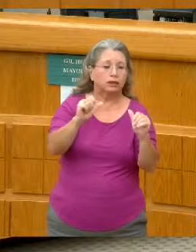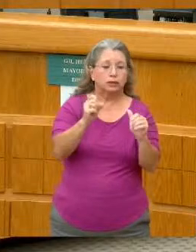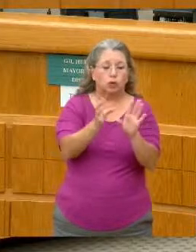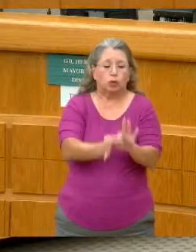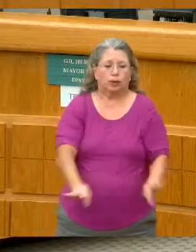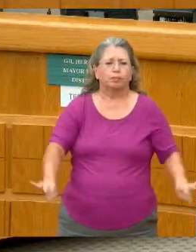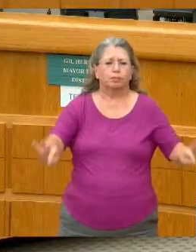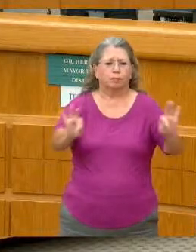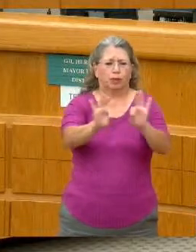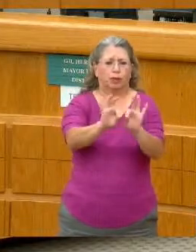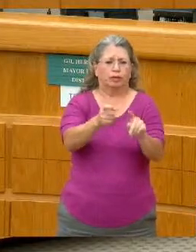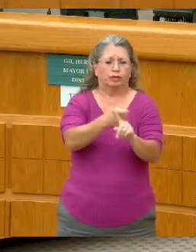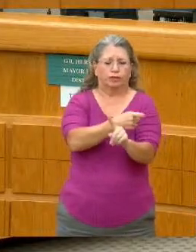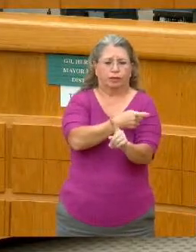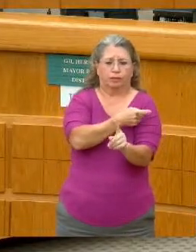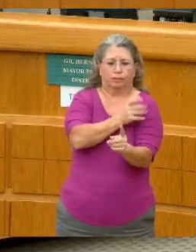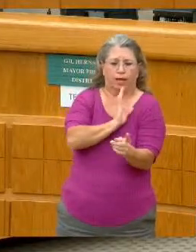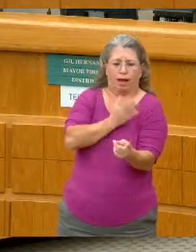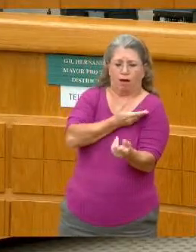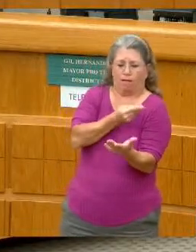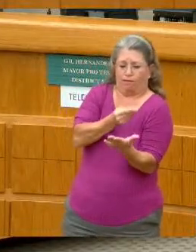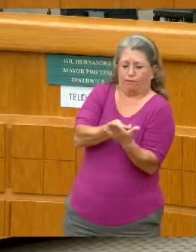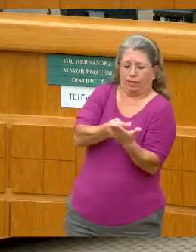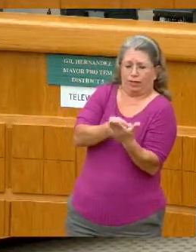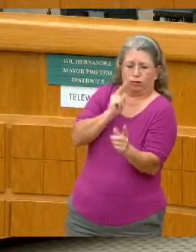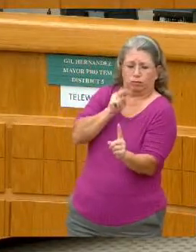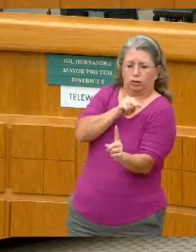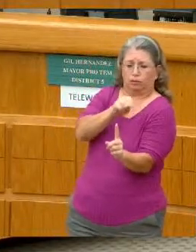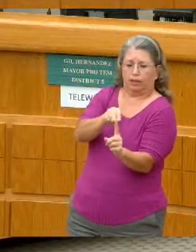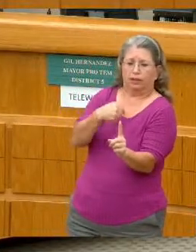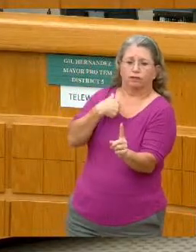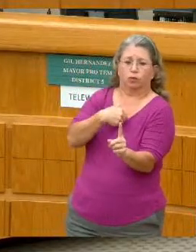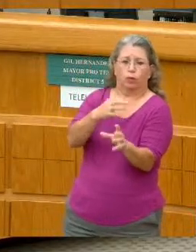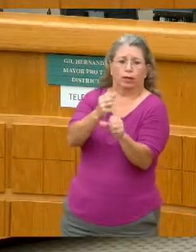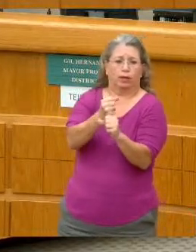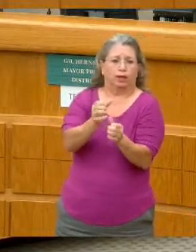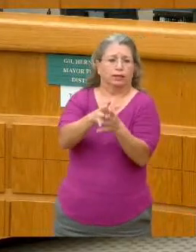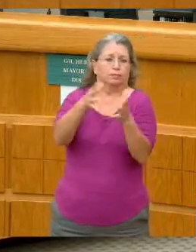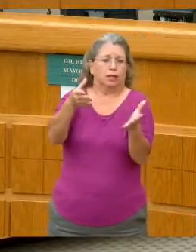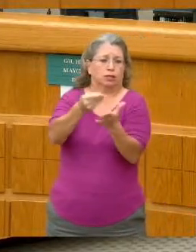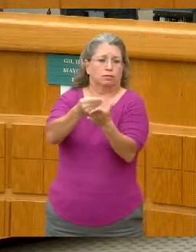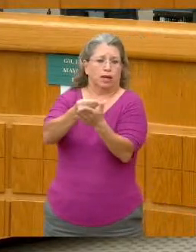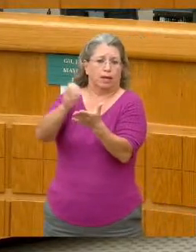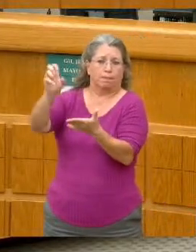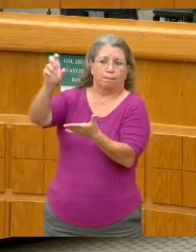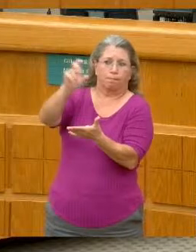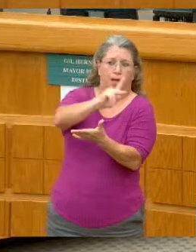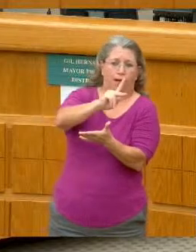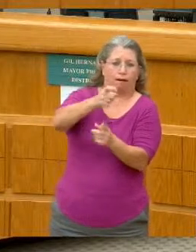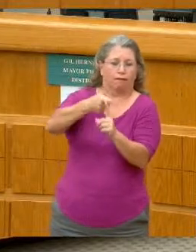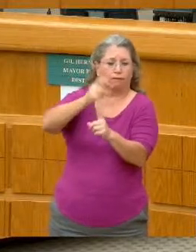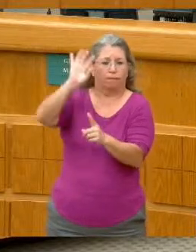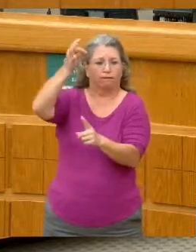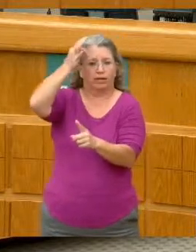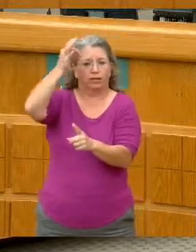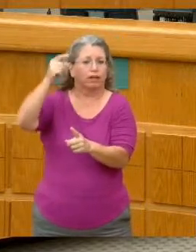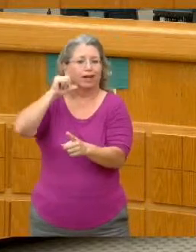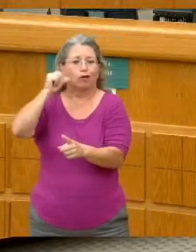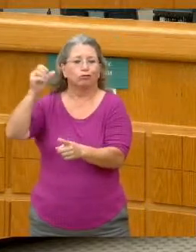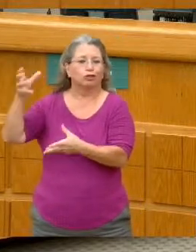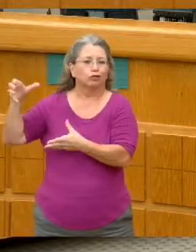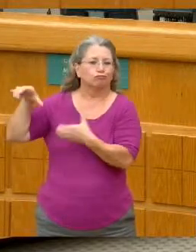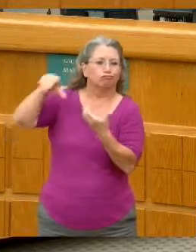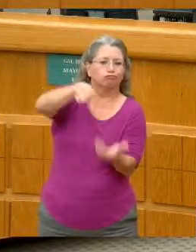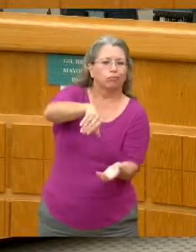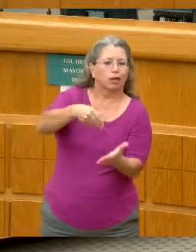standpoint that we get reimbursed as much as we possibly can from the federal government for the expenditures. They just don't send down a pot full of